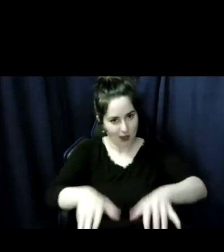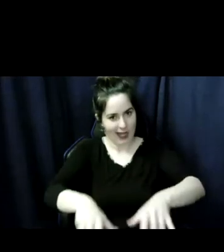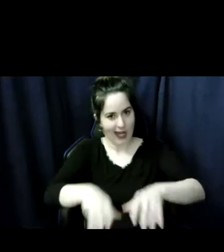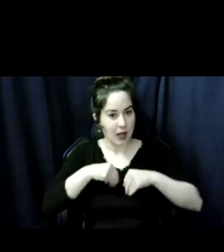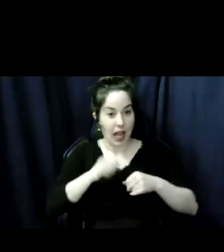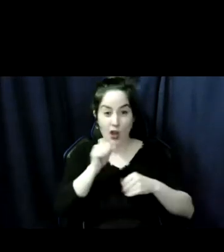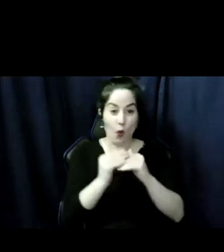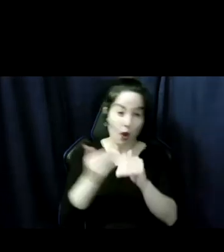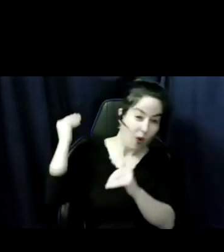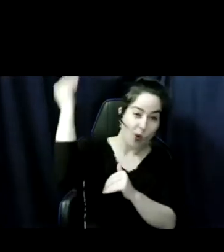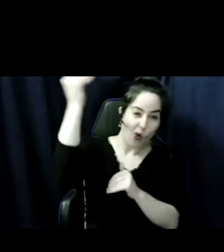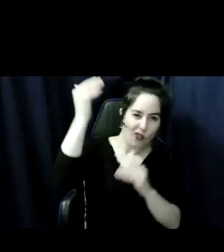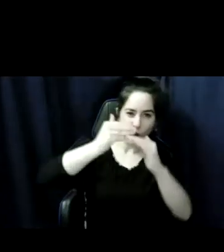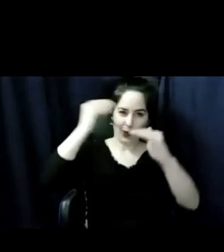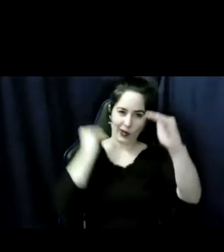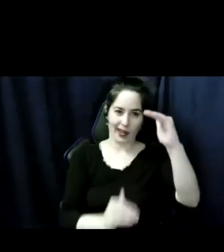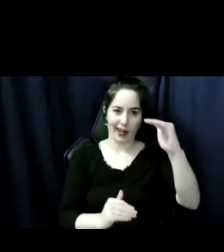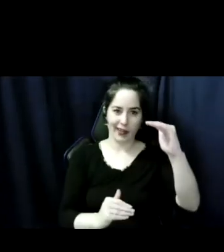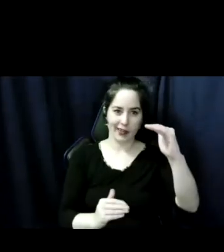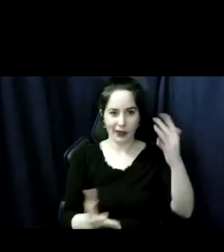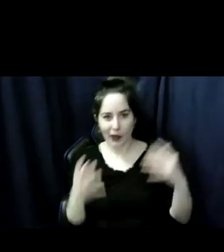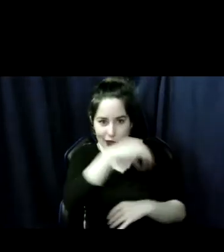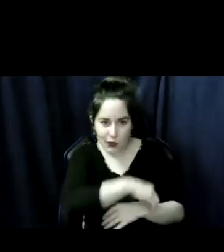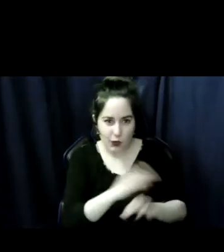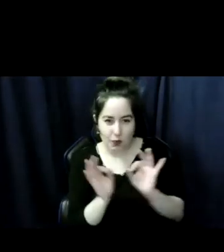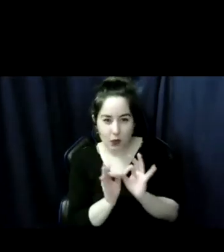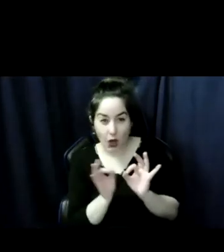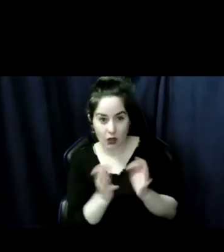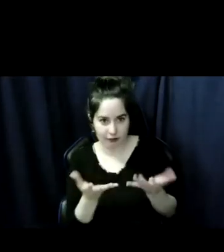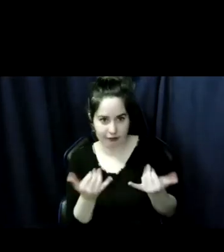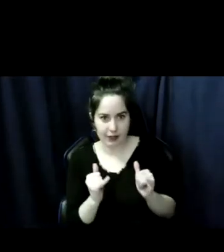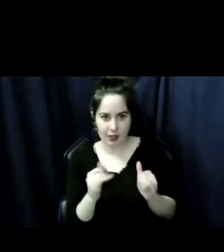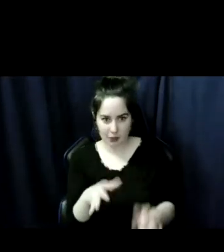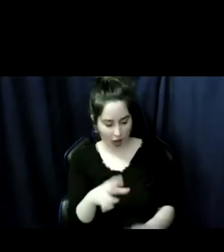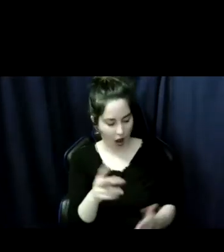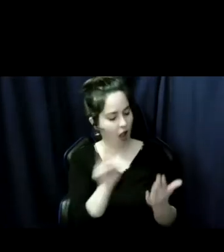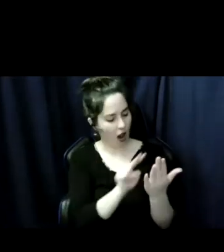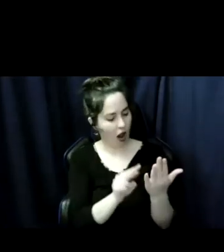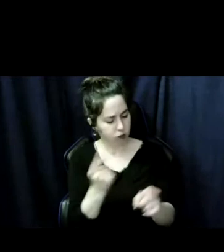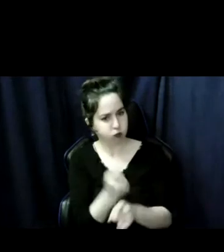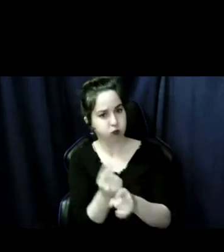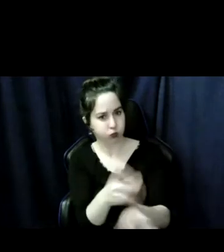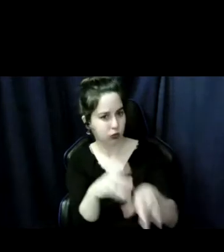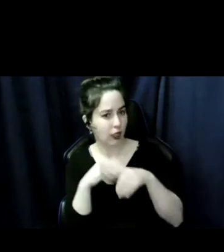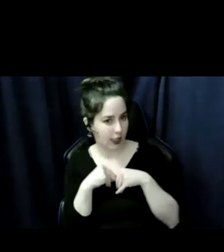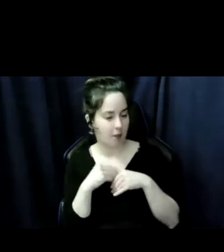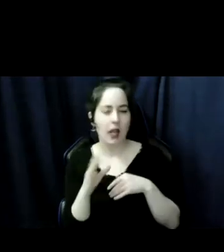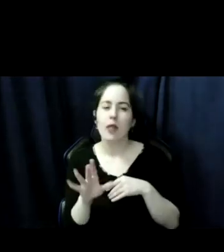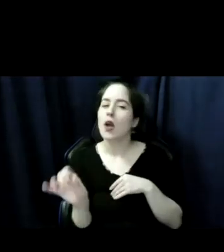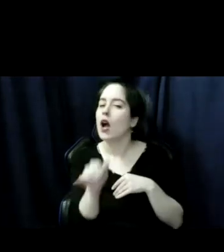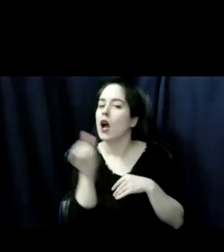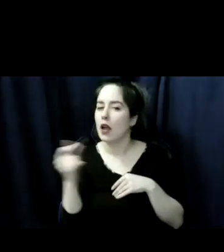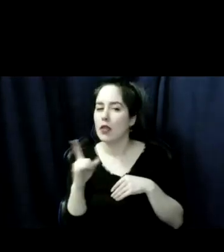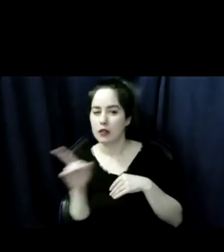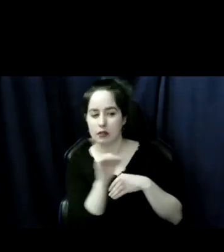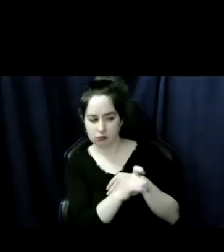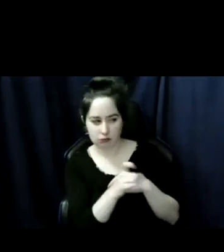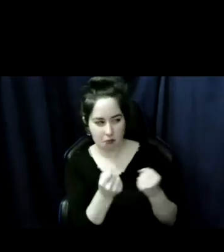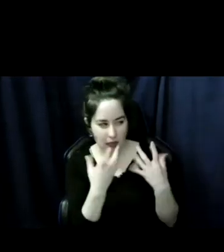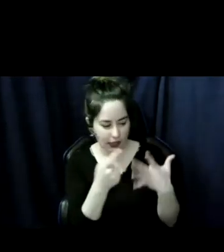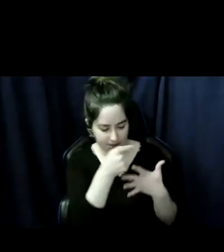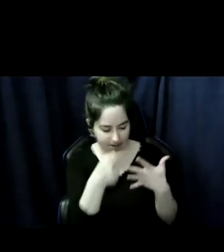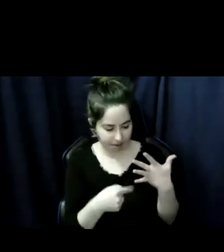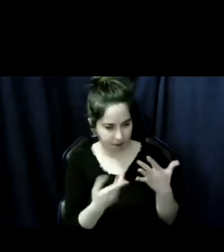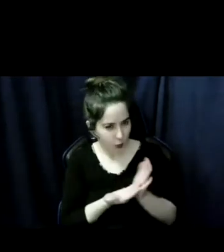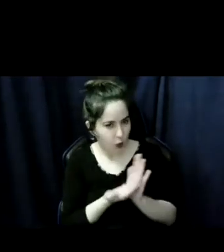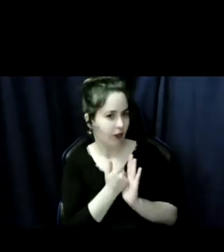underestimate my time. You know what I mean? And that way it's still going to get put through. And that's the other thing I was wondering. So a lot of the things that you guys have been kind of going